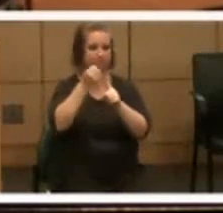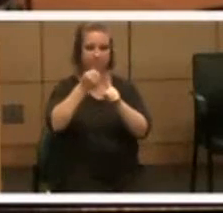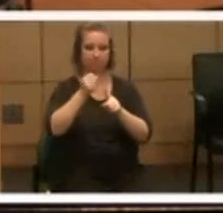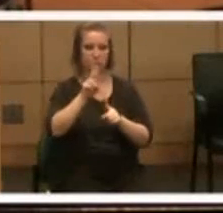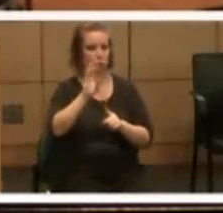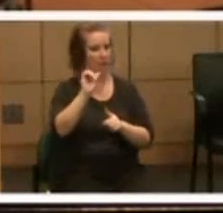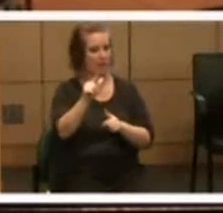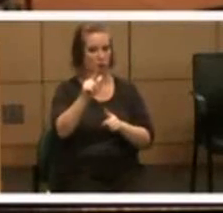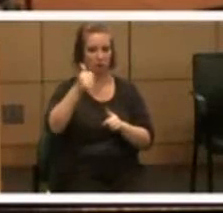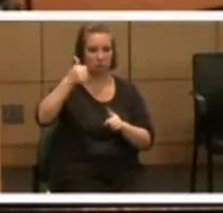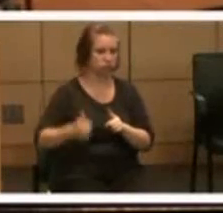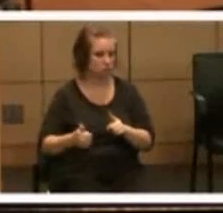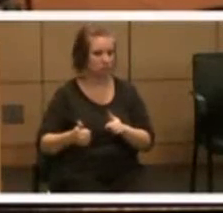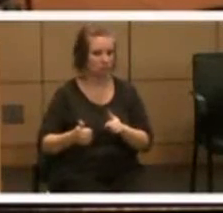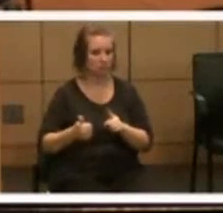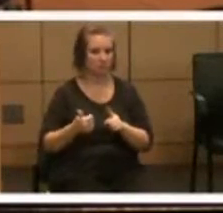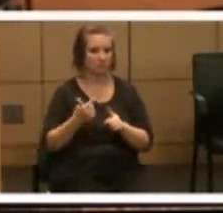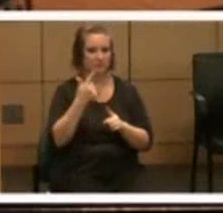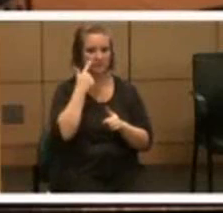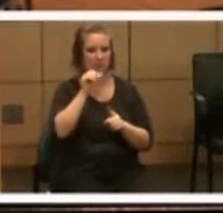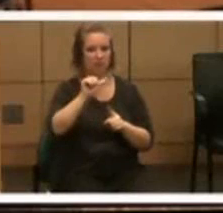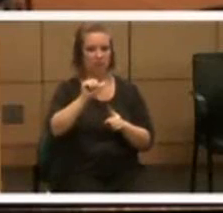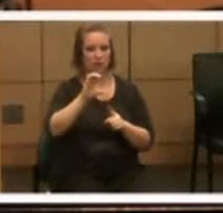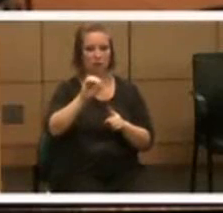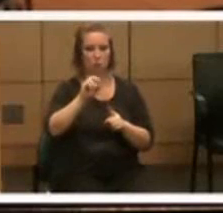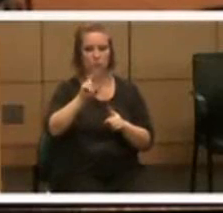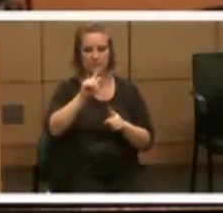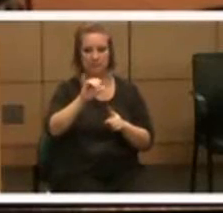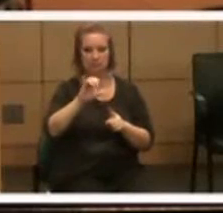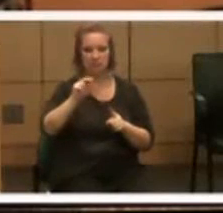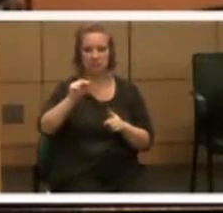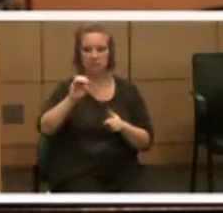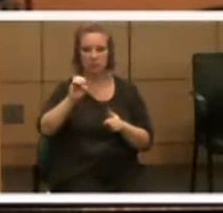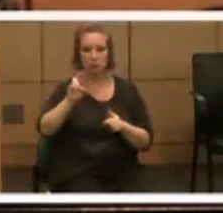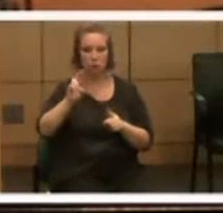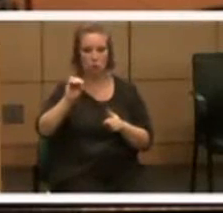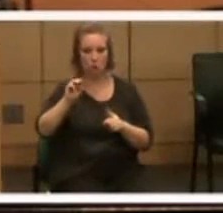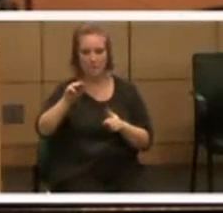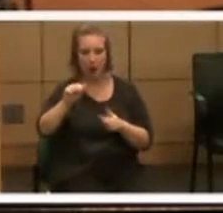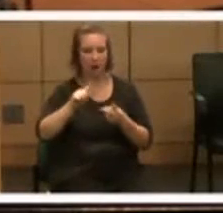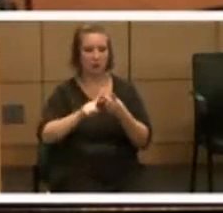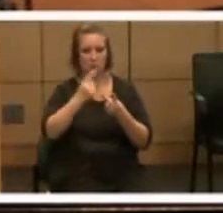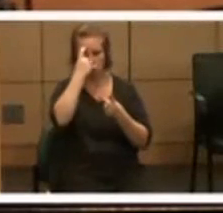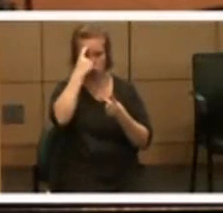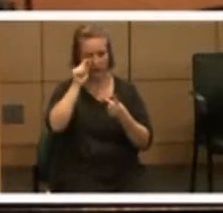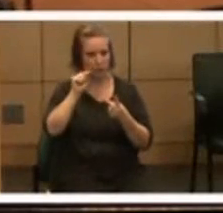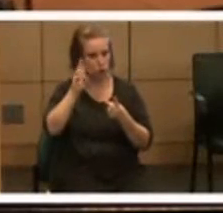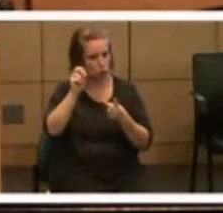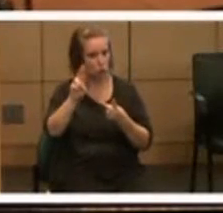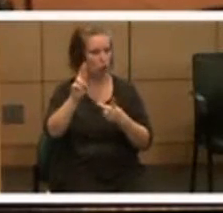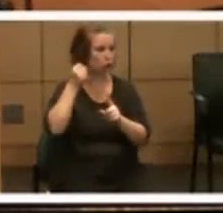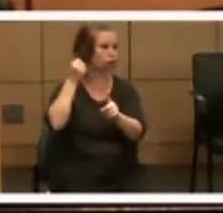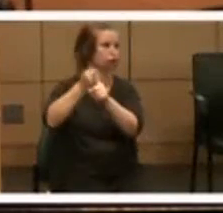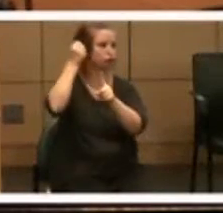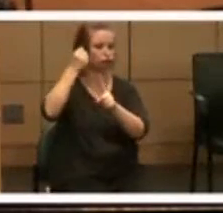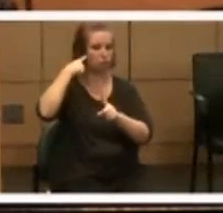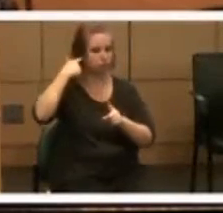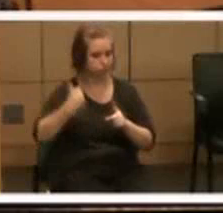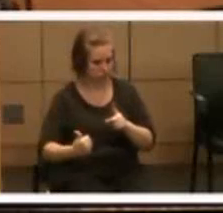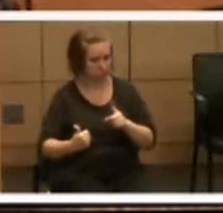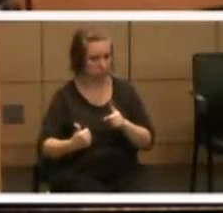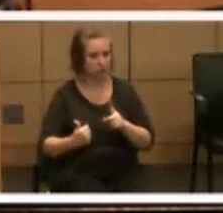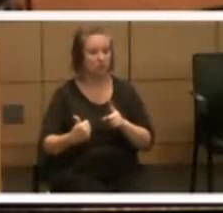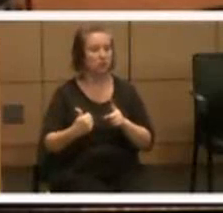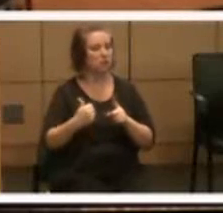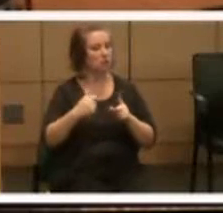loss, usually from removal of acoustic neuromas or brain tumors or other things like that. And there is